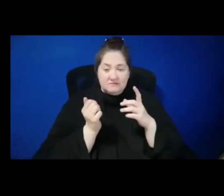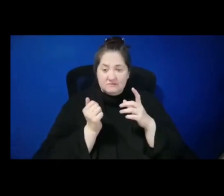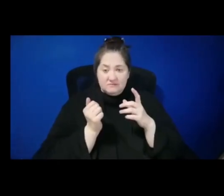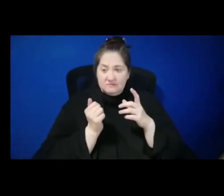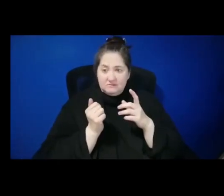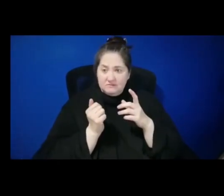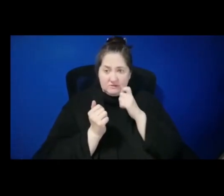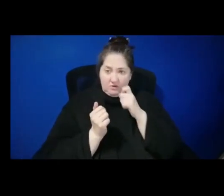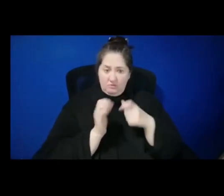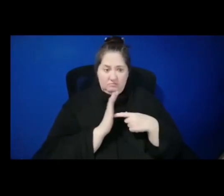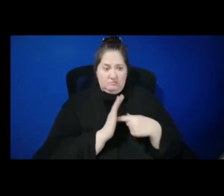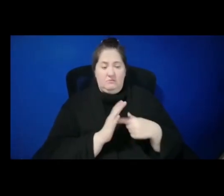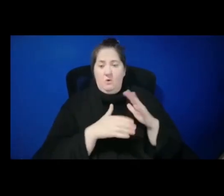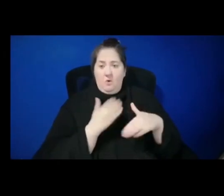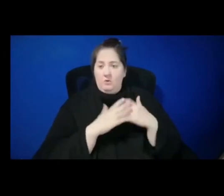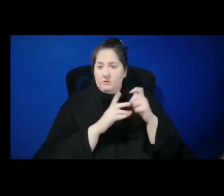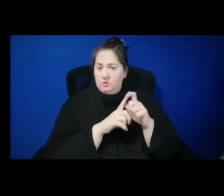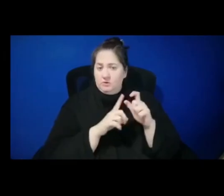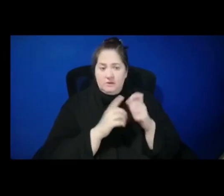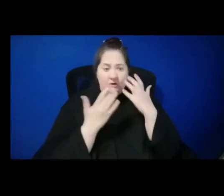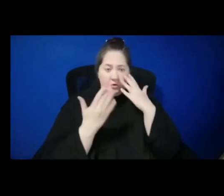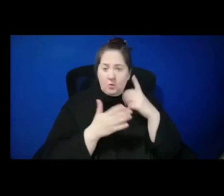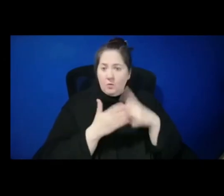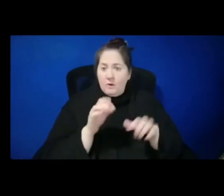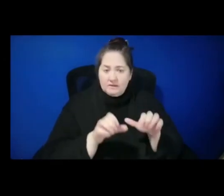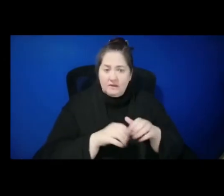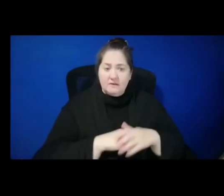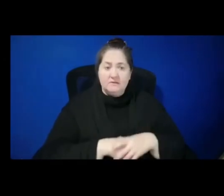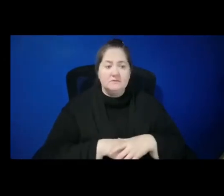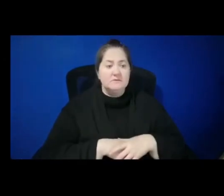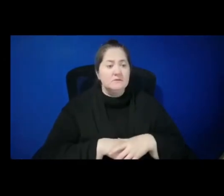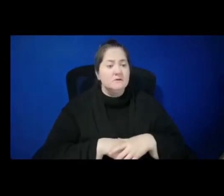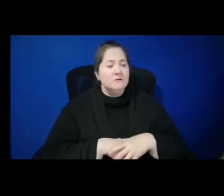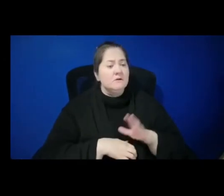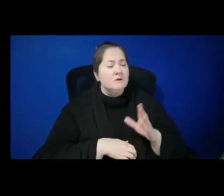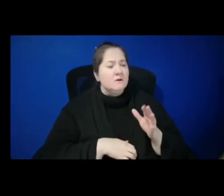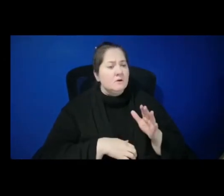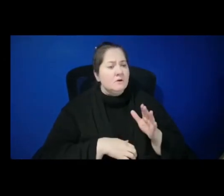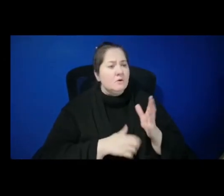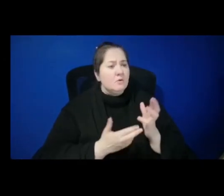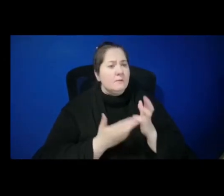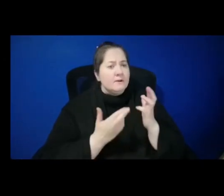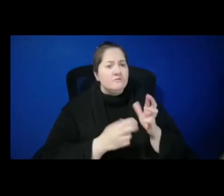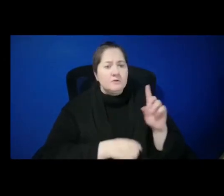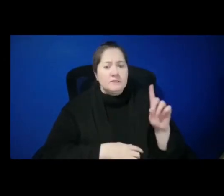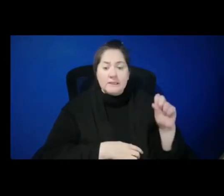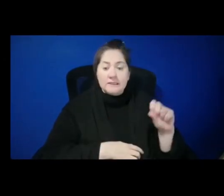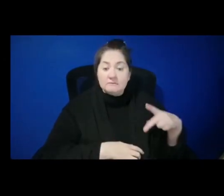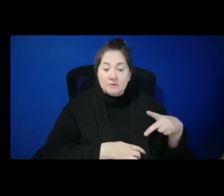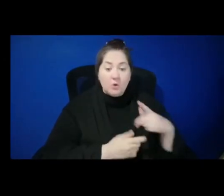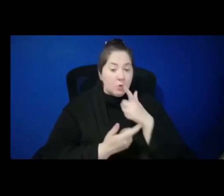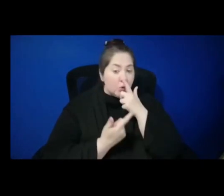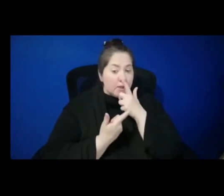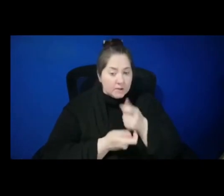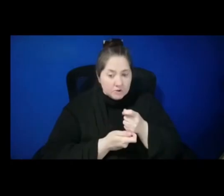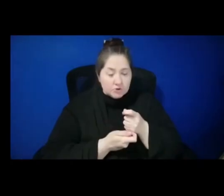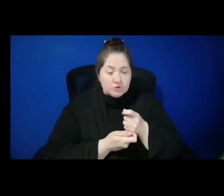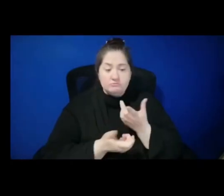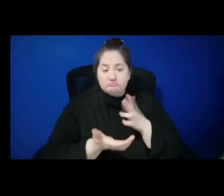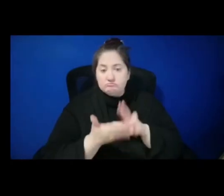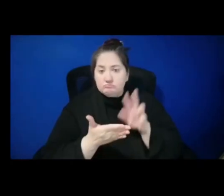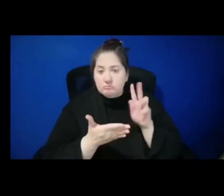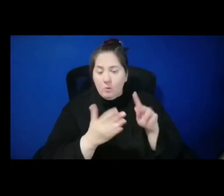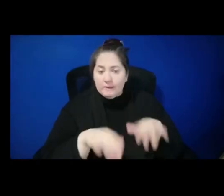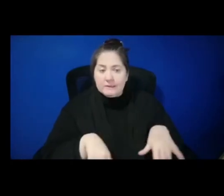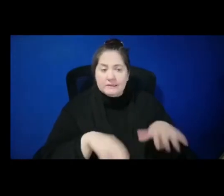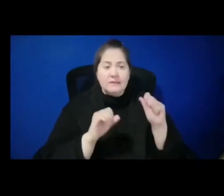words, I don't know what does. So what recommendations would you have for a direct support professional that's interested in signing up and taking the